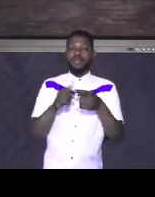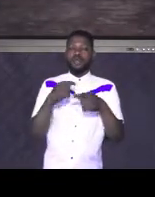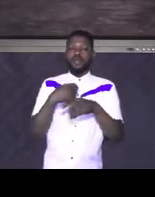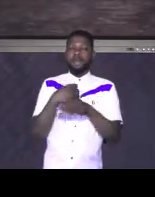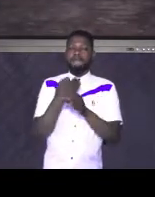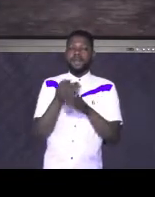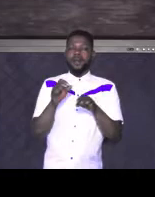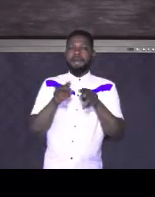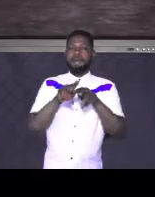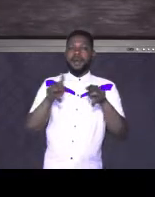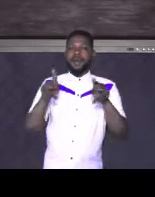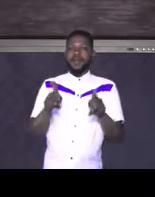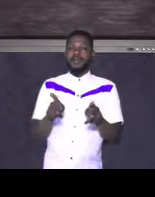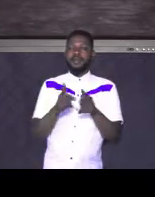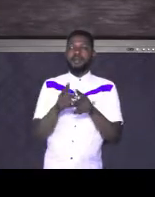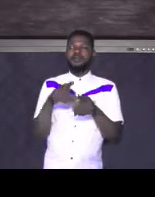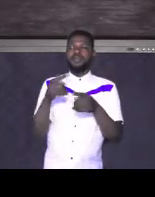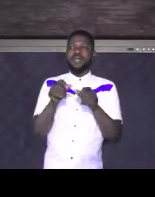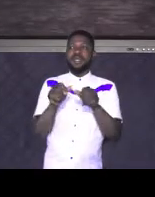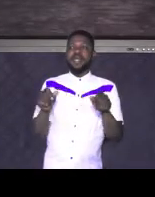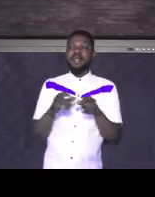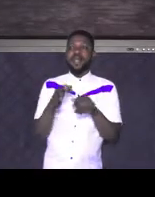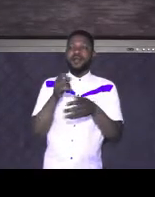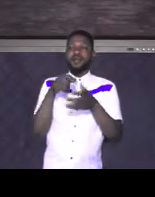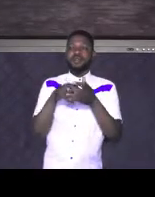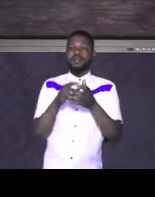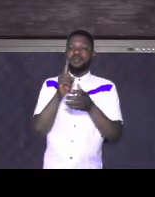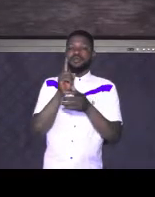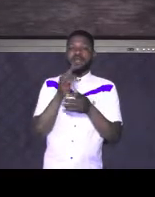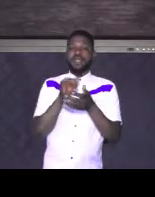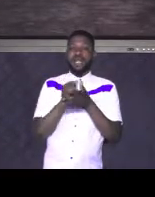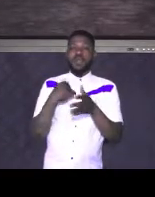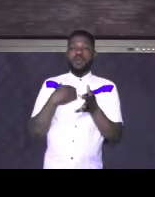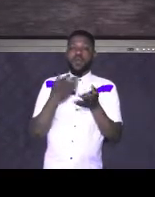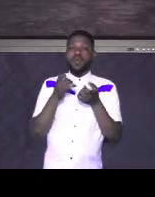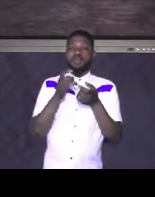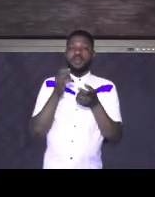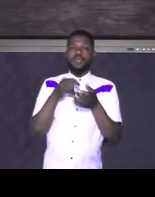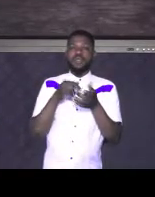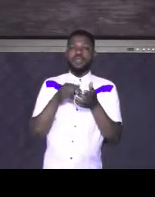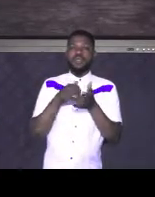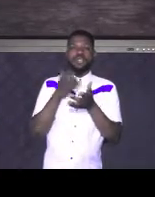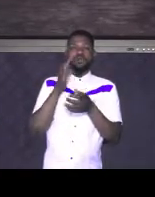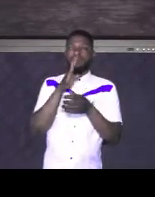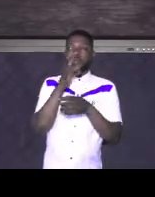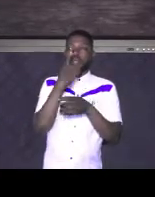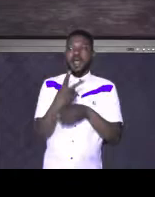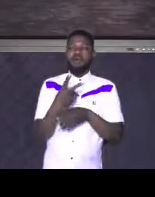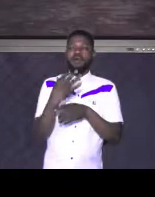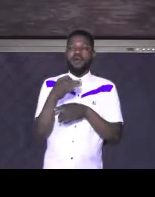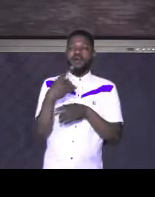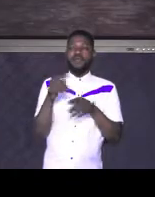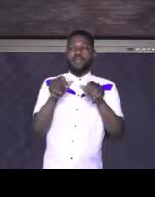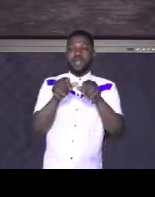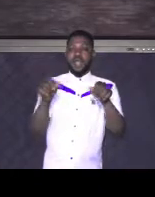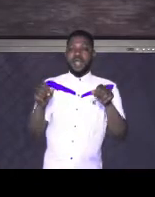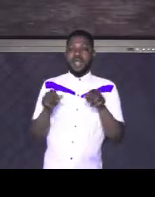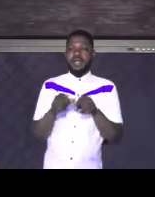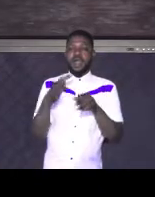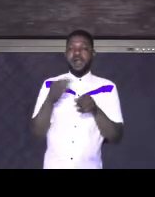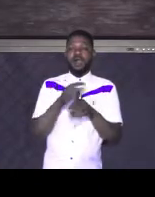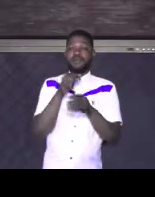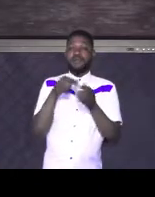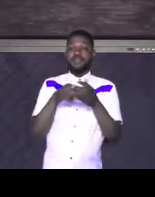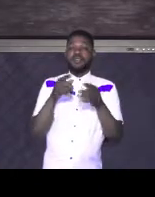a parallelogram. So that means that the area of this trapezoid that we want is going to be half of the area